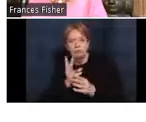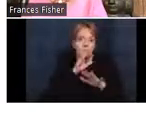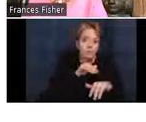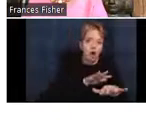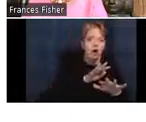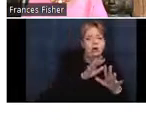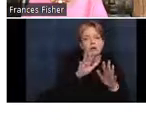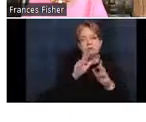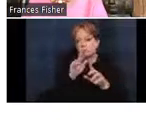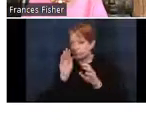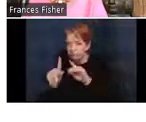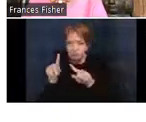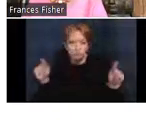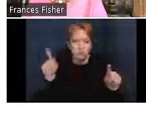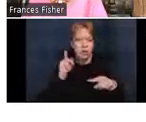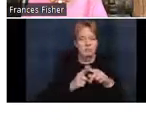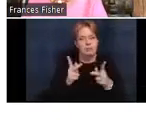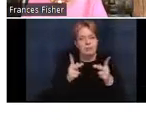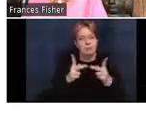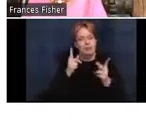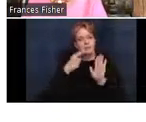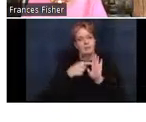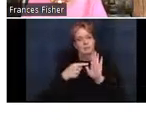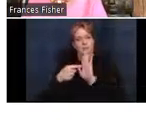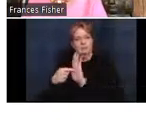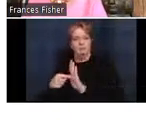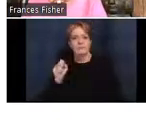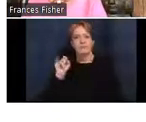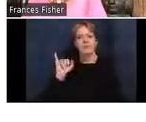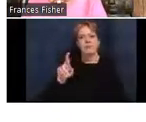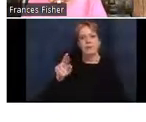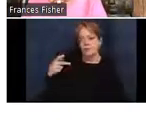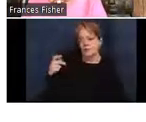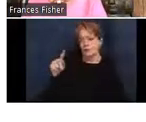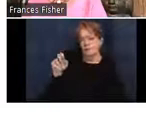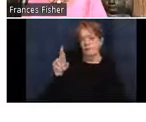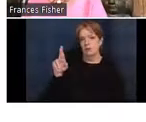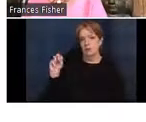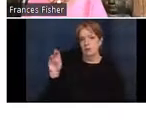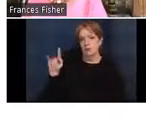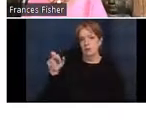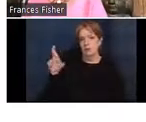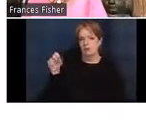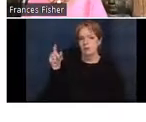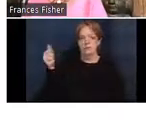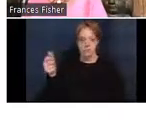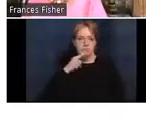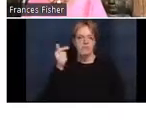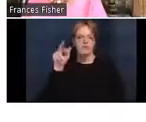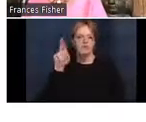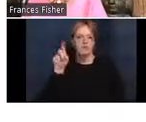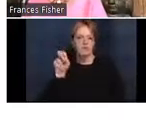exhibitions and symposiums. The concept was further enriched by Sir Peter Smithers, a distinguished British politician and garden designer who Anne had